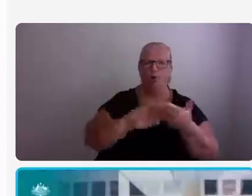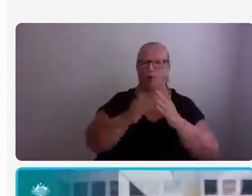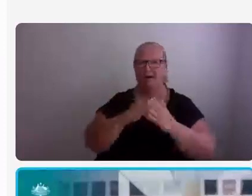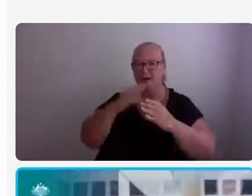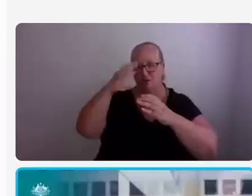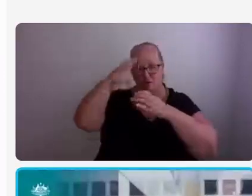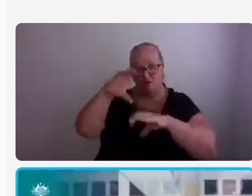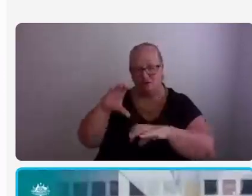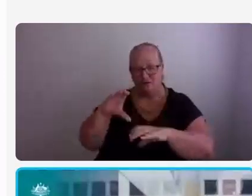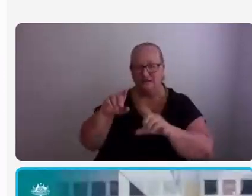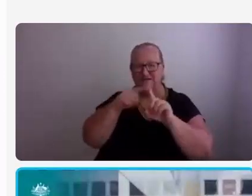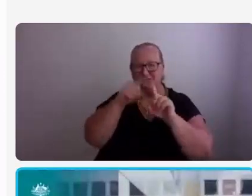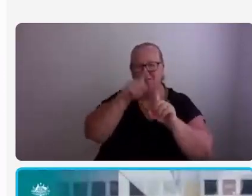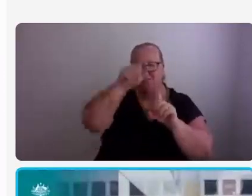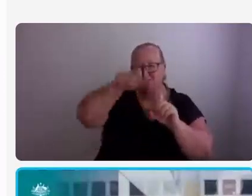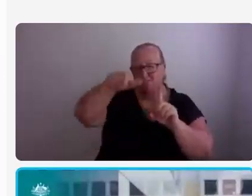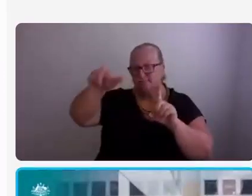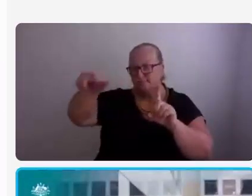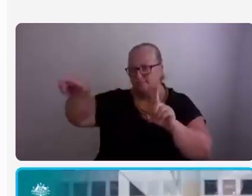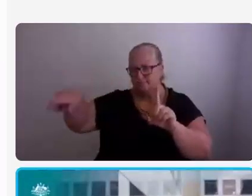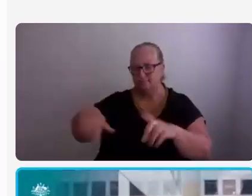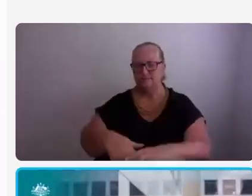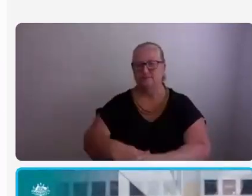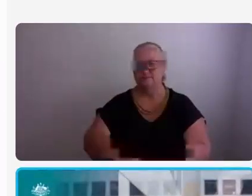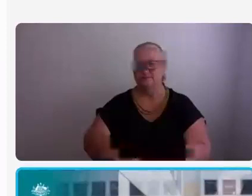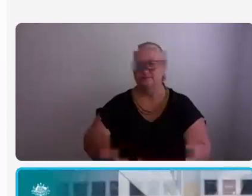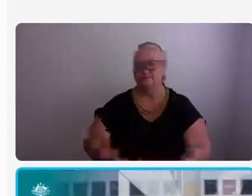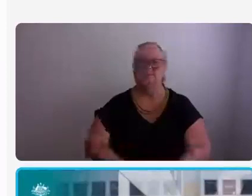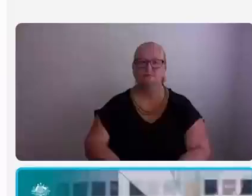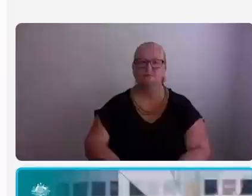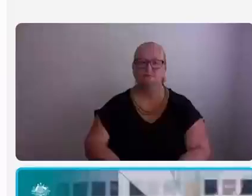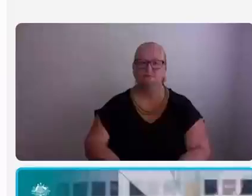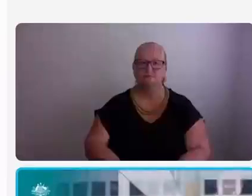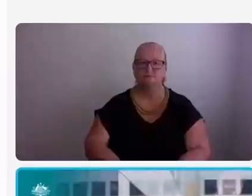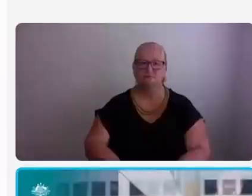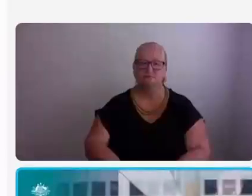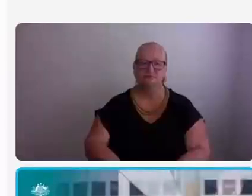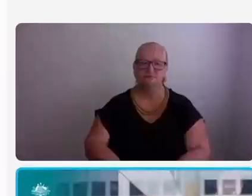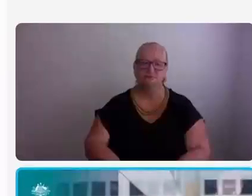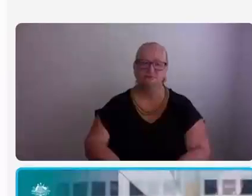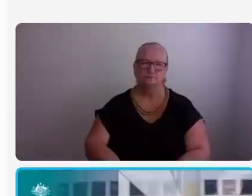retirement living, and other categories. If we move through to the next slide.